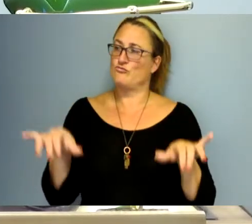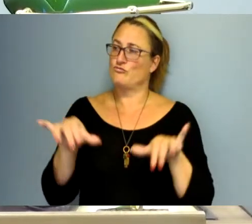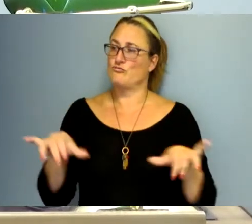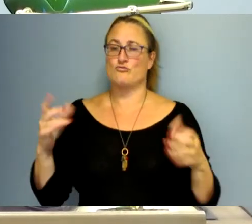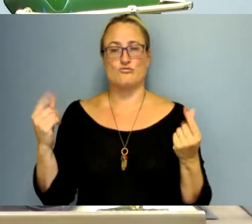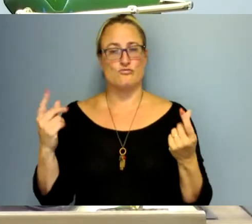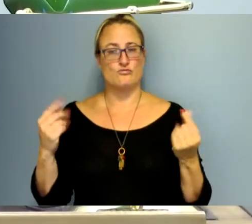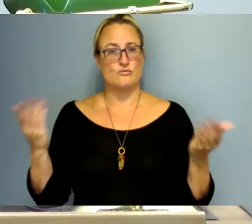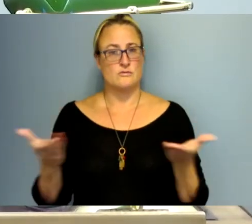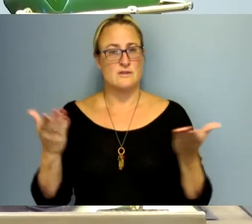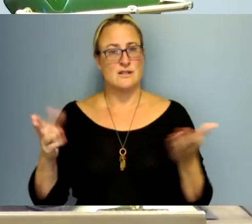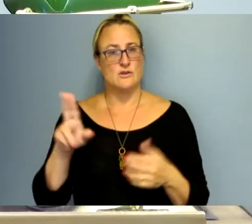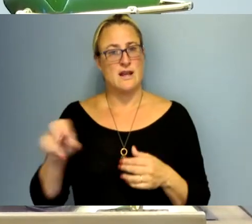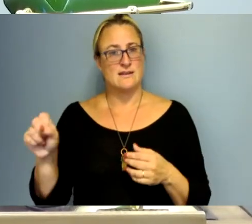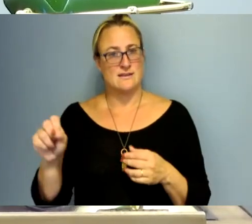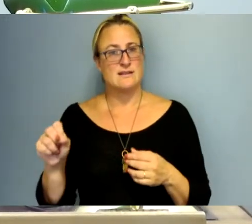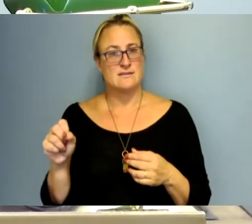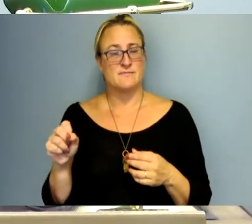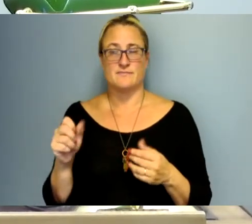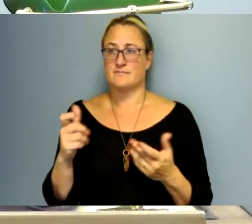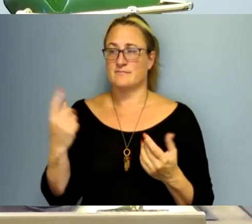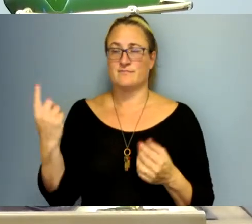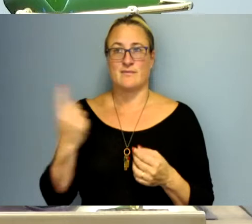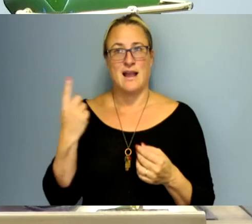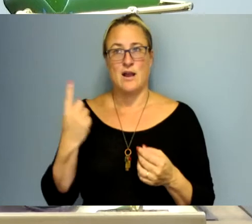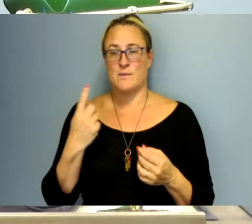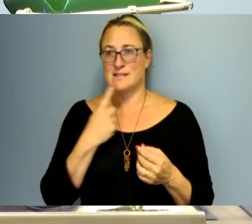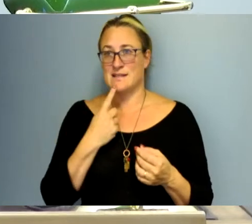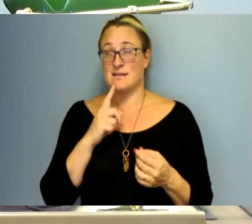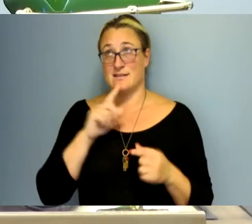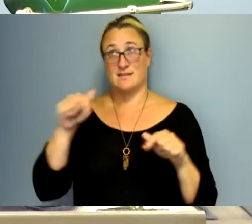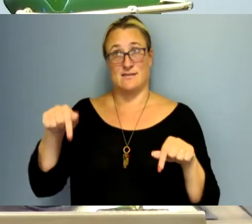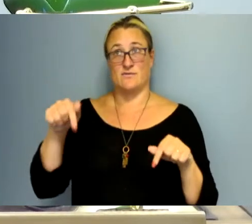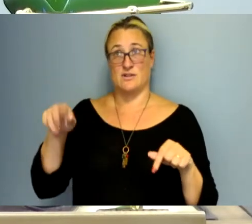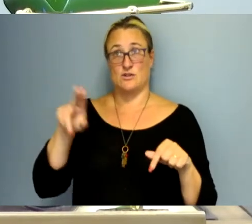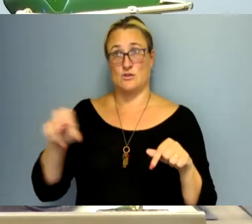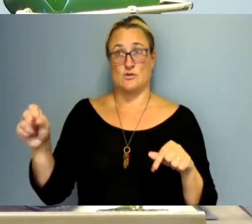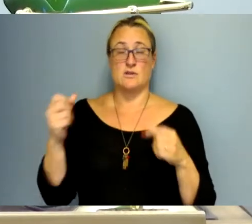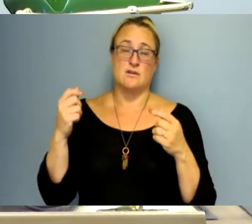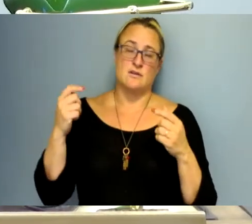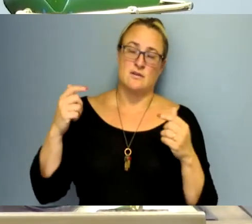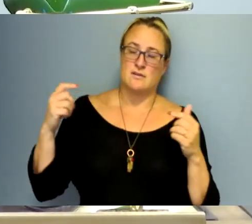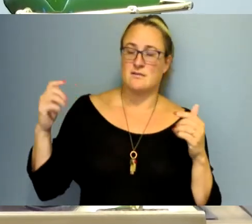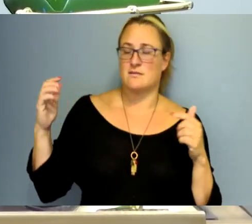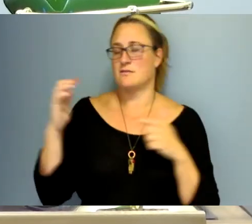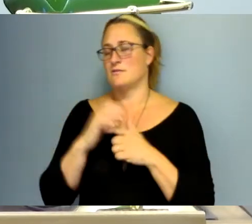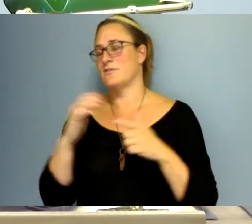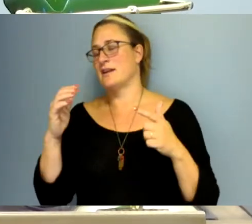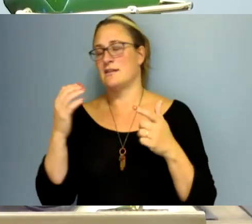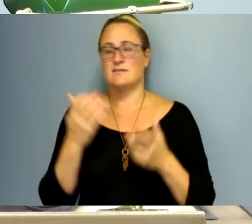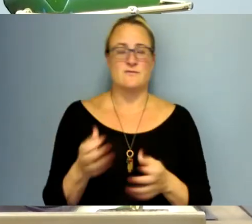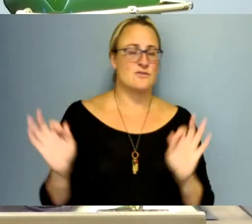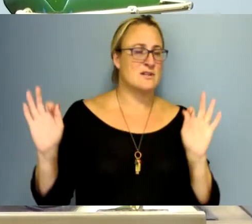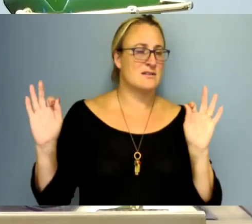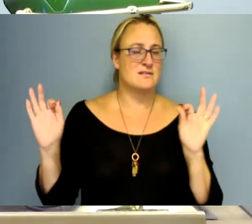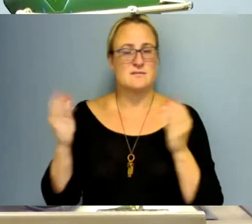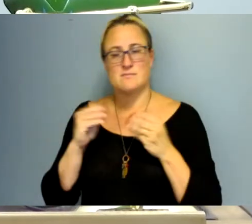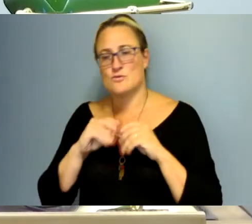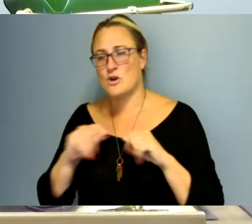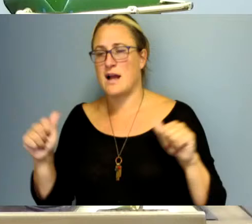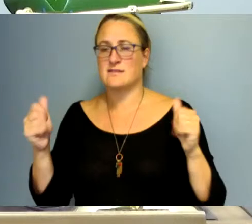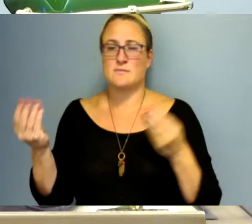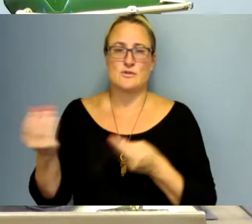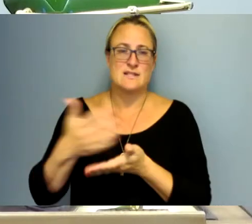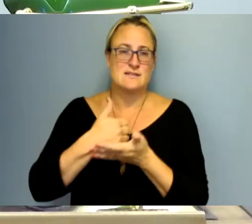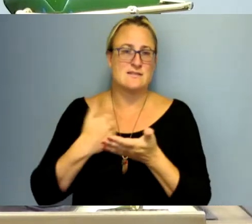States of America. And I always say this, is that truly the greatest, freest, most prosperous nation this world has ever